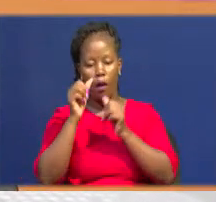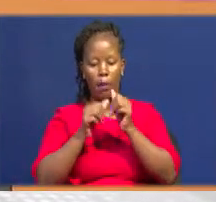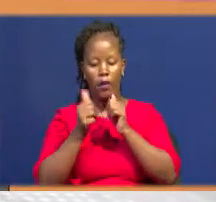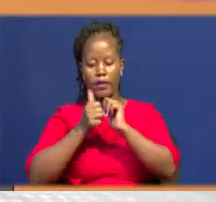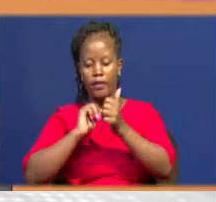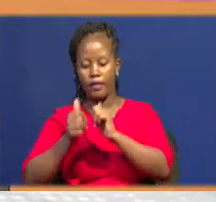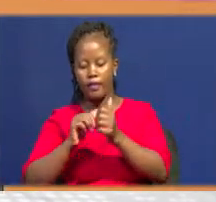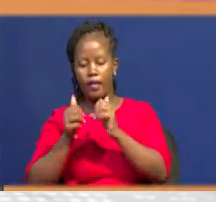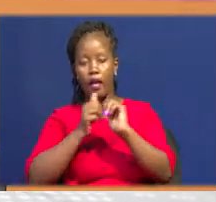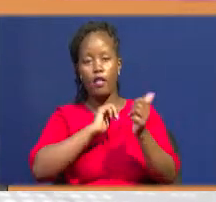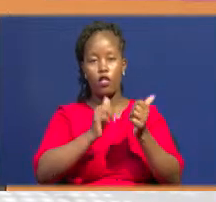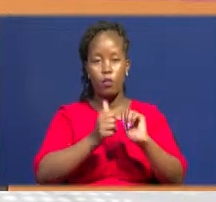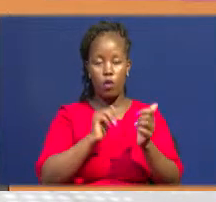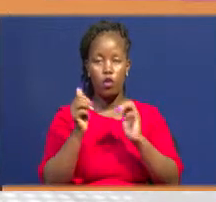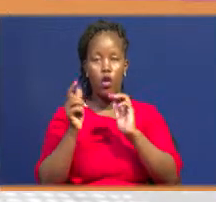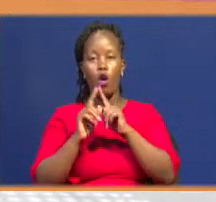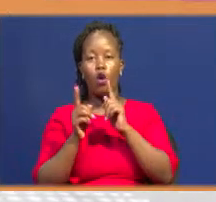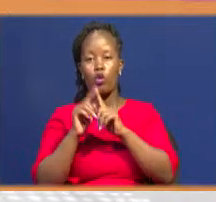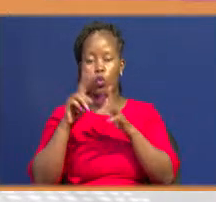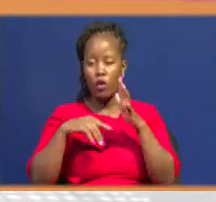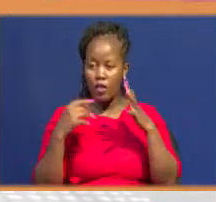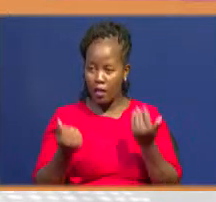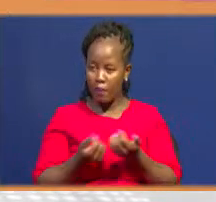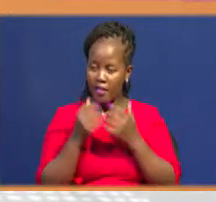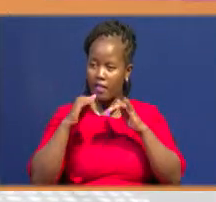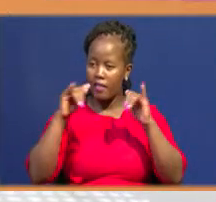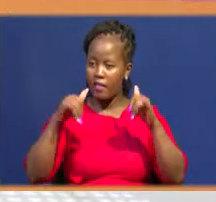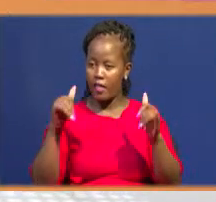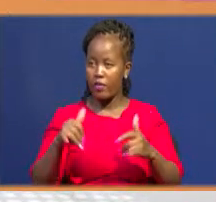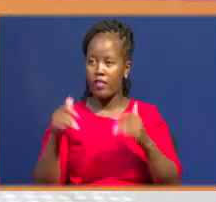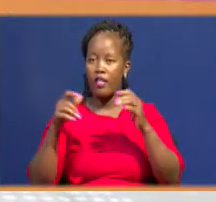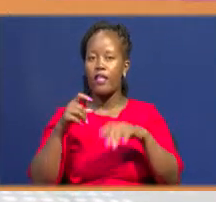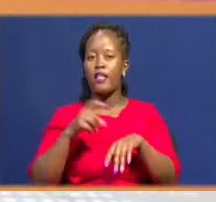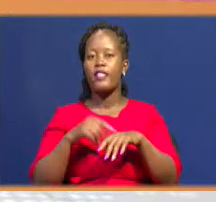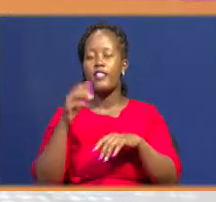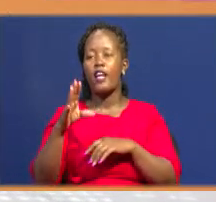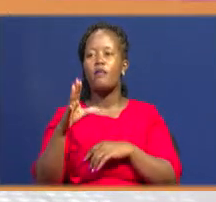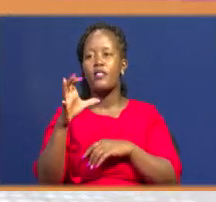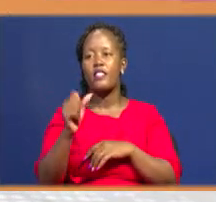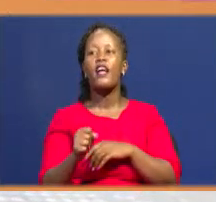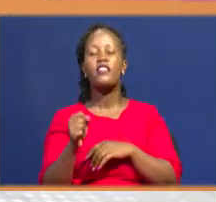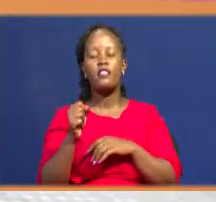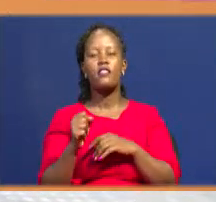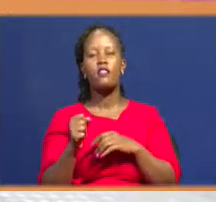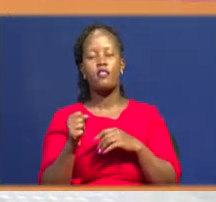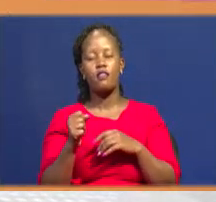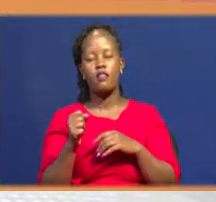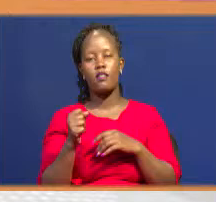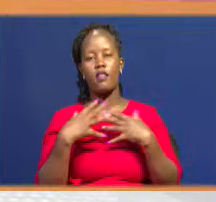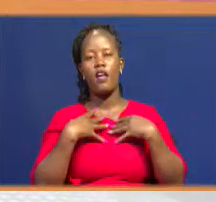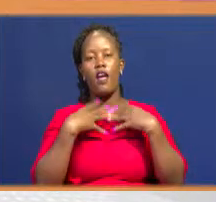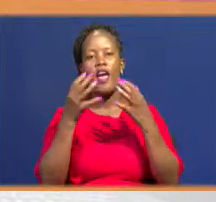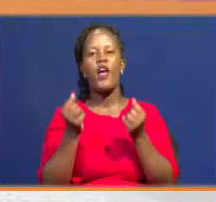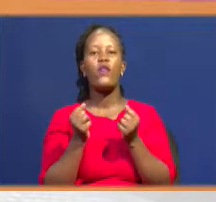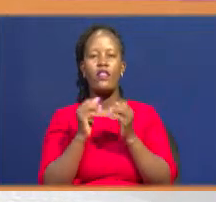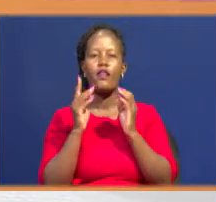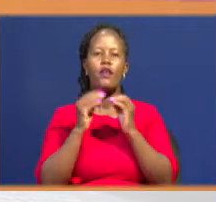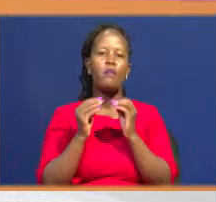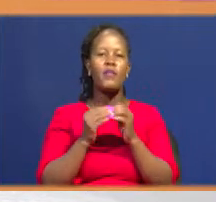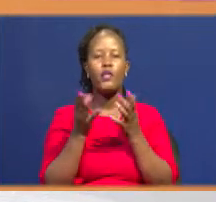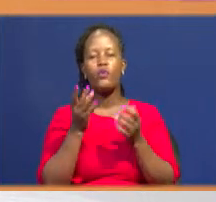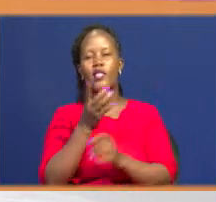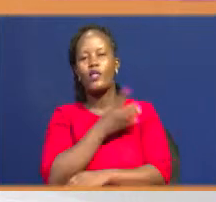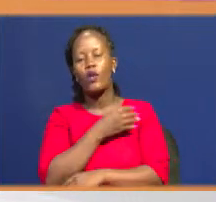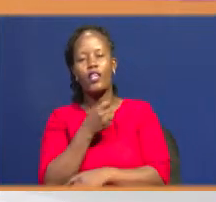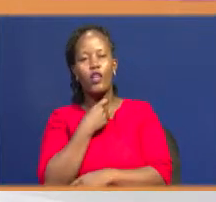keeping up with what's happening in the news as the Health Cabinet Secretary, Honorable Susan Akumicha, meets with doctors' unions, you know, to bring